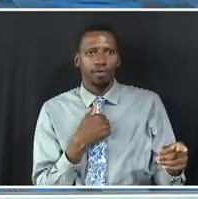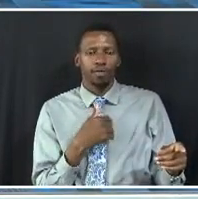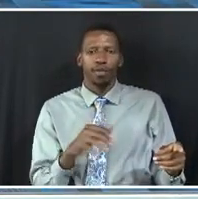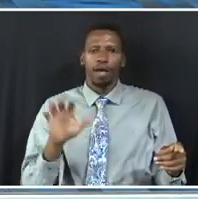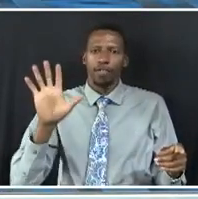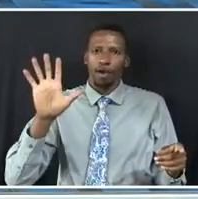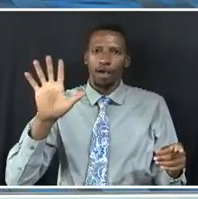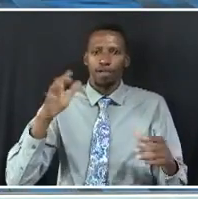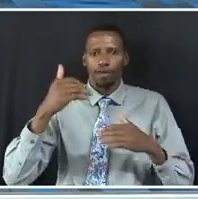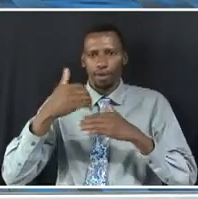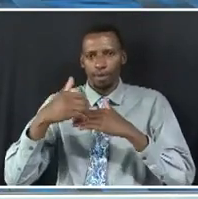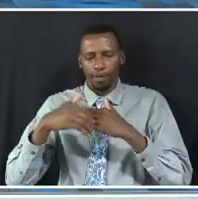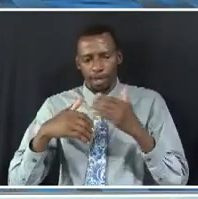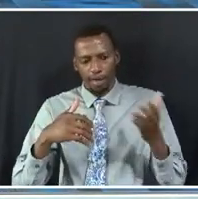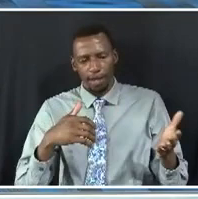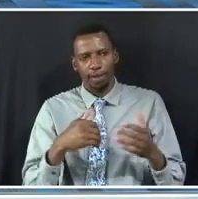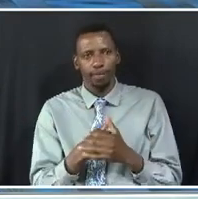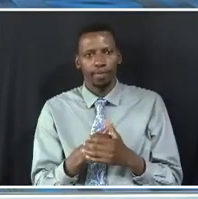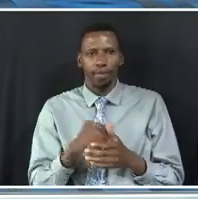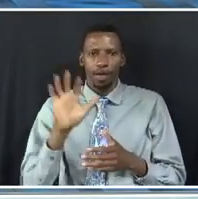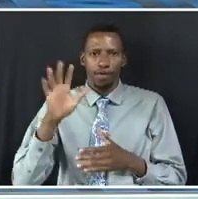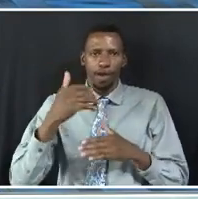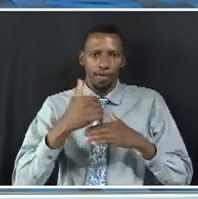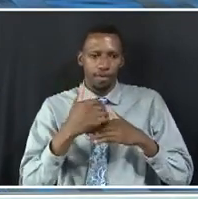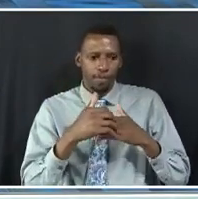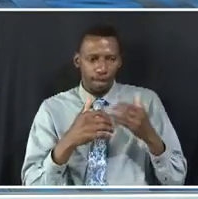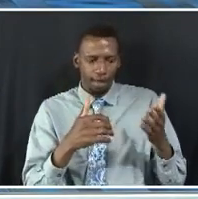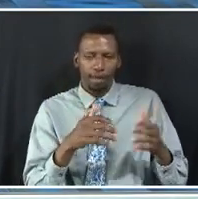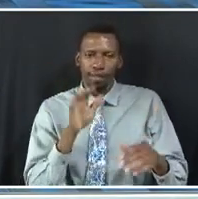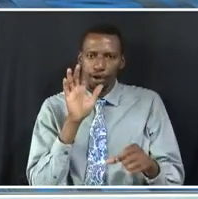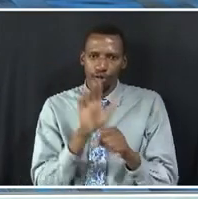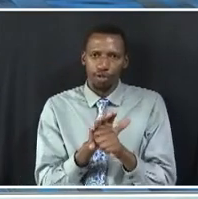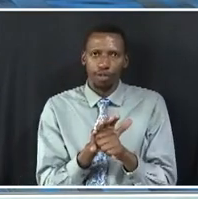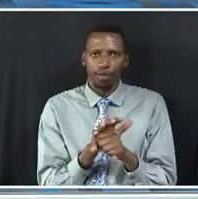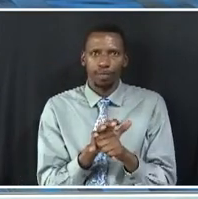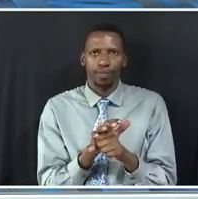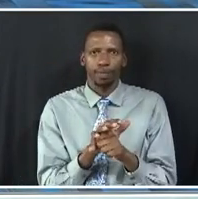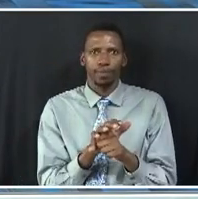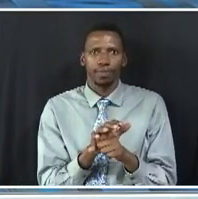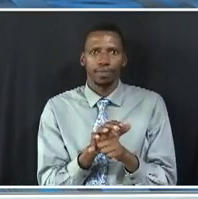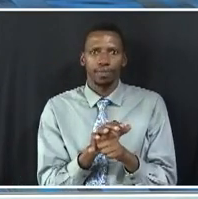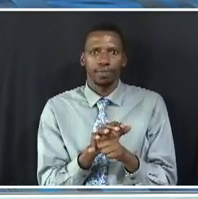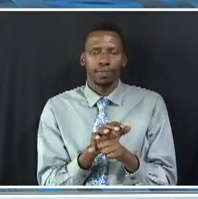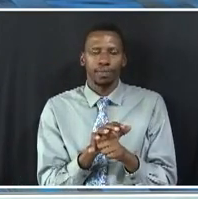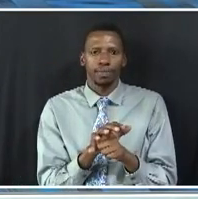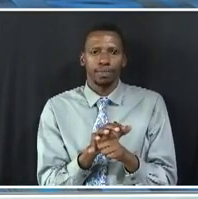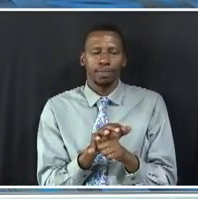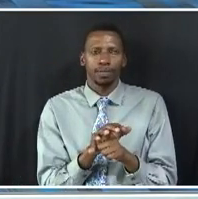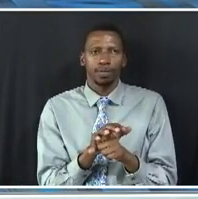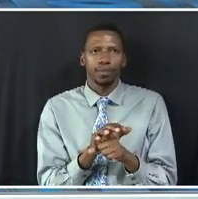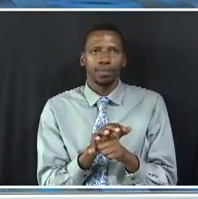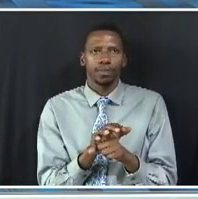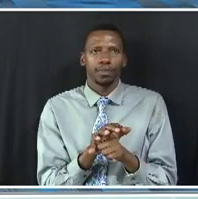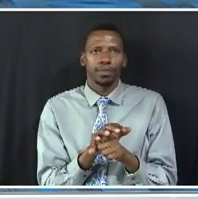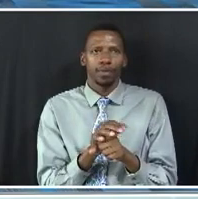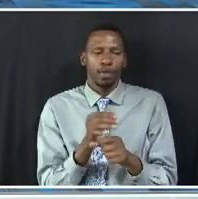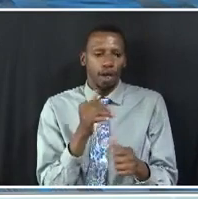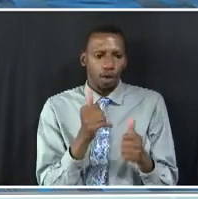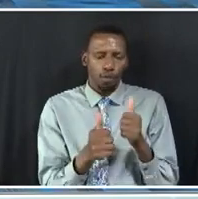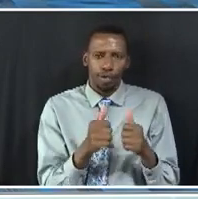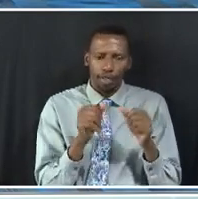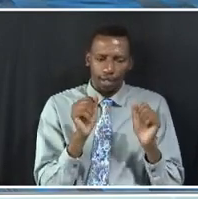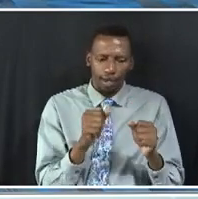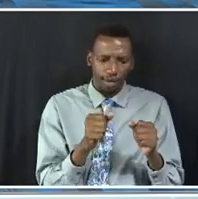five loaves. Five loaves of bread would be a lot. The kind of loaves that can fit in a small